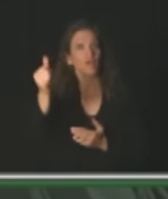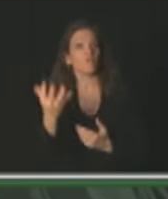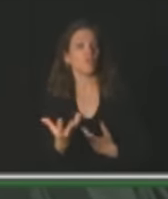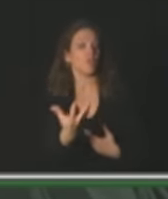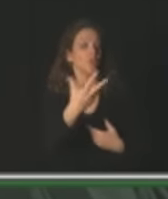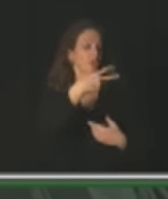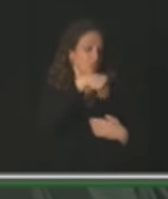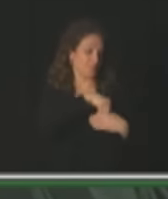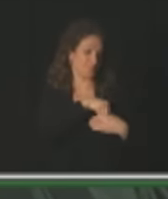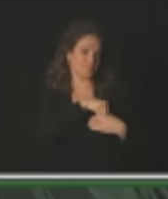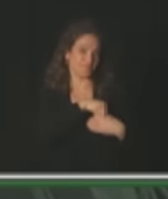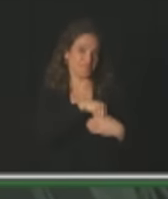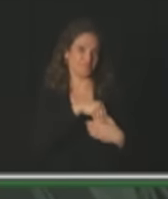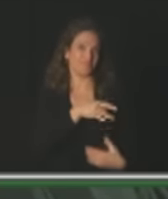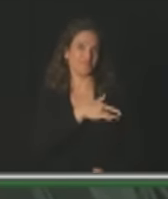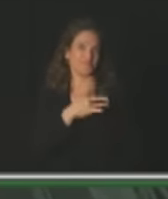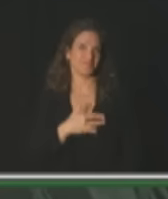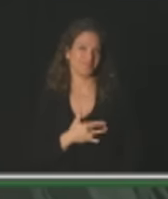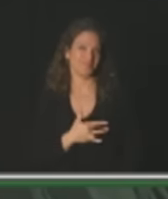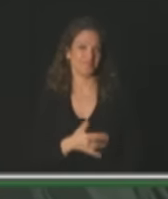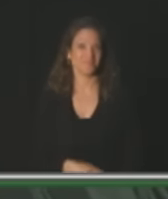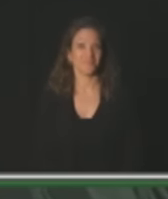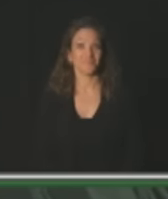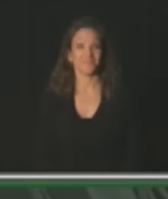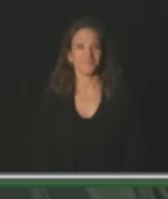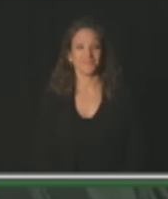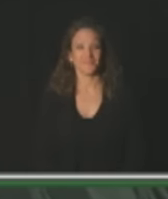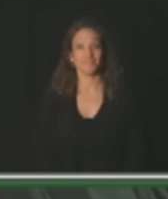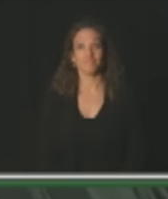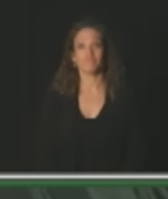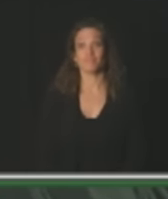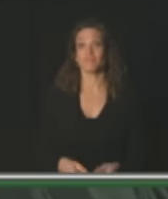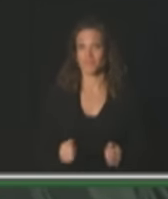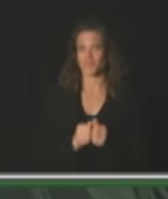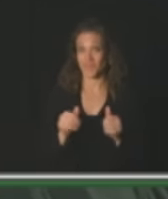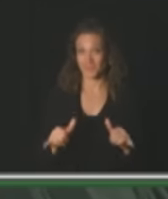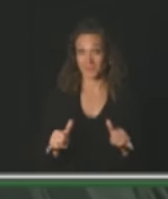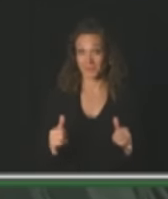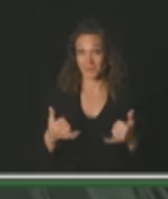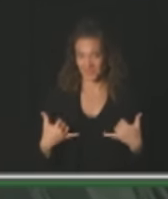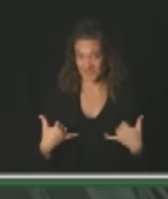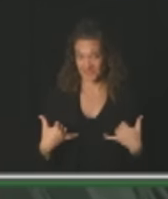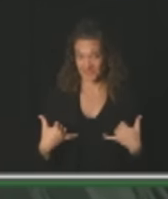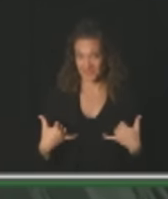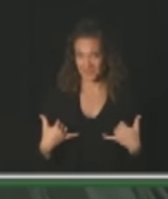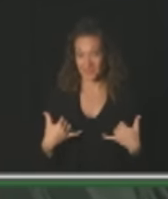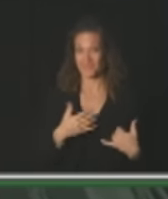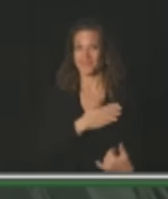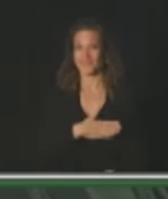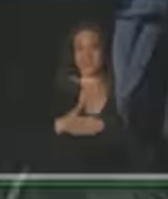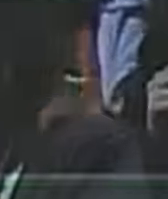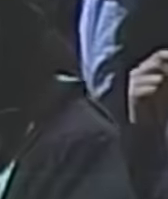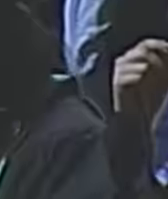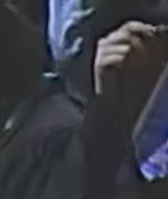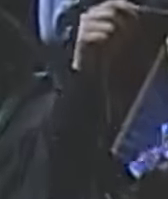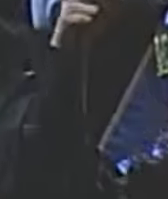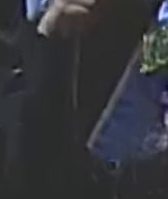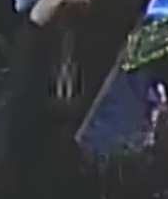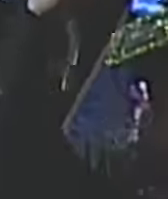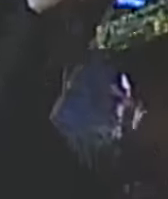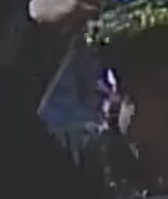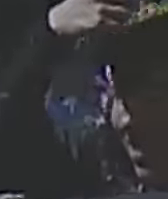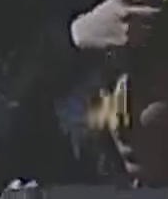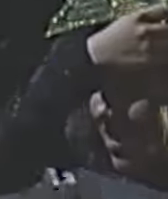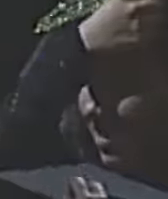heart. And with that, graduates, please move your tassels from the right to